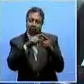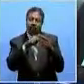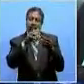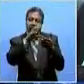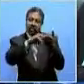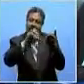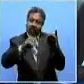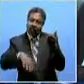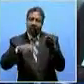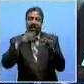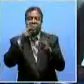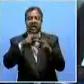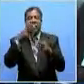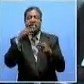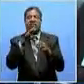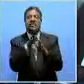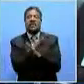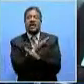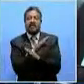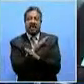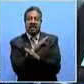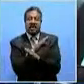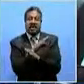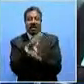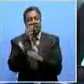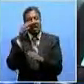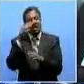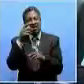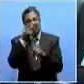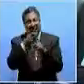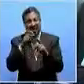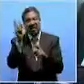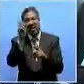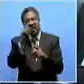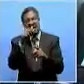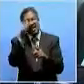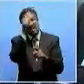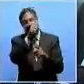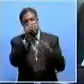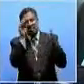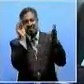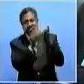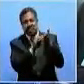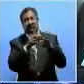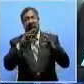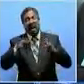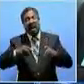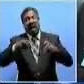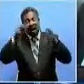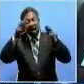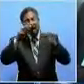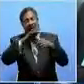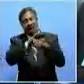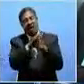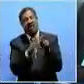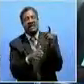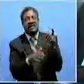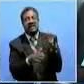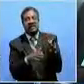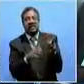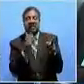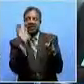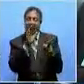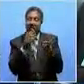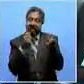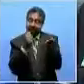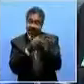confident of a positive outcome soon. The United Kingdom and other partners have pledged to support the Minister of Health